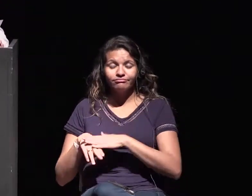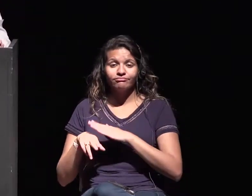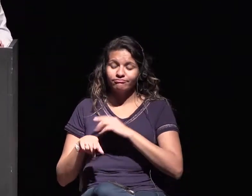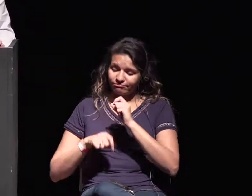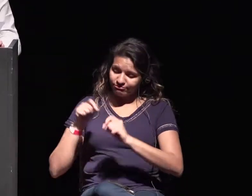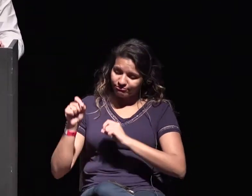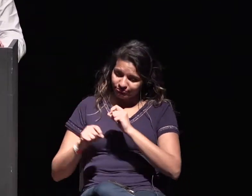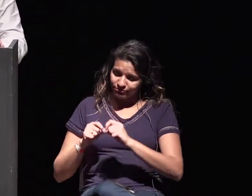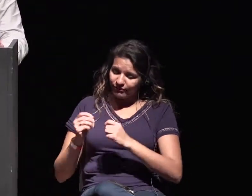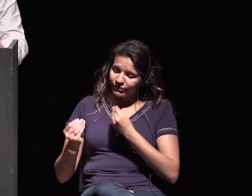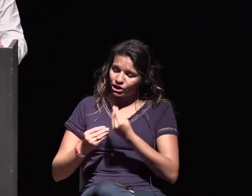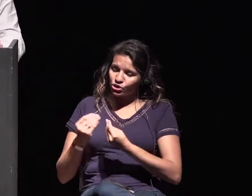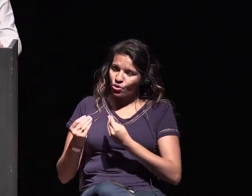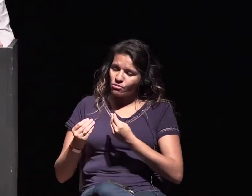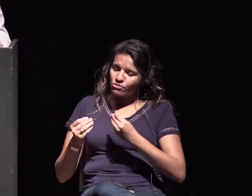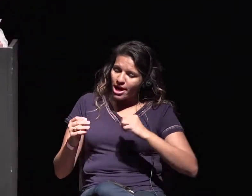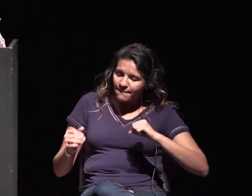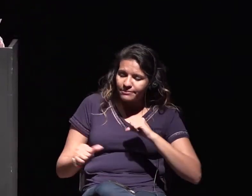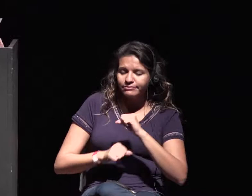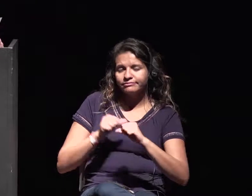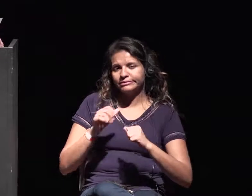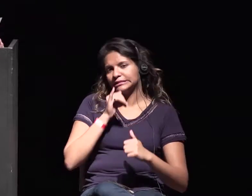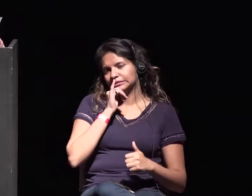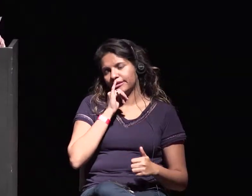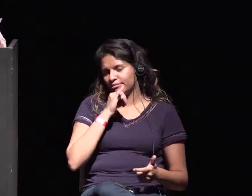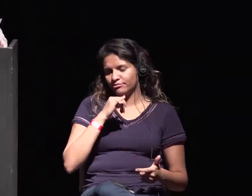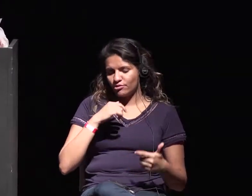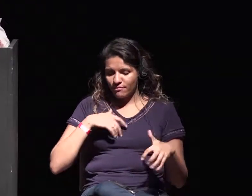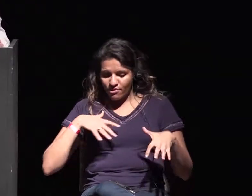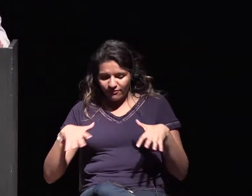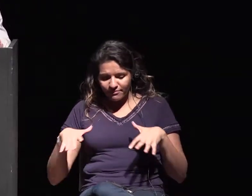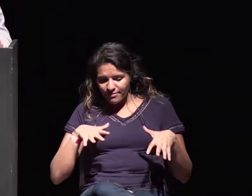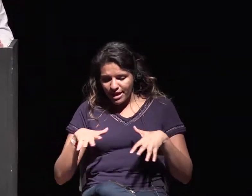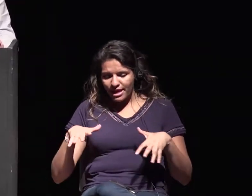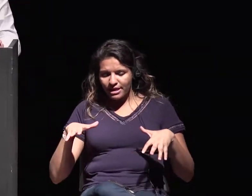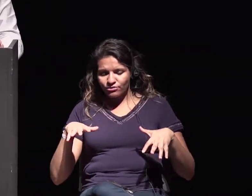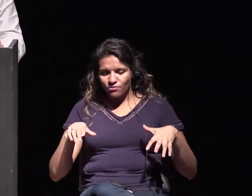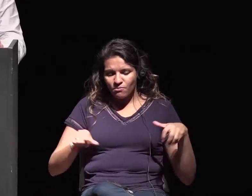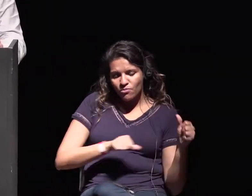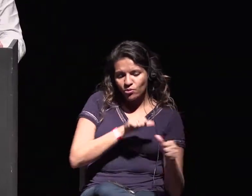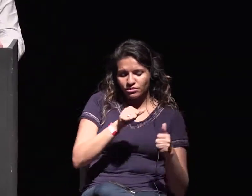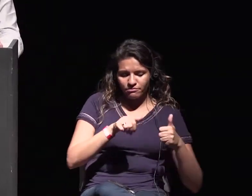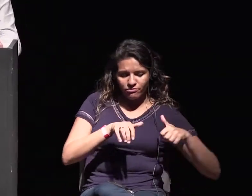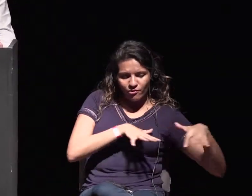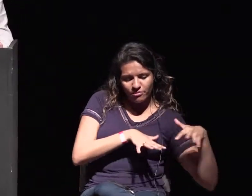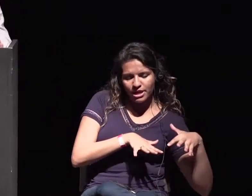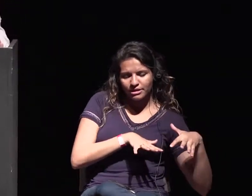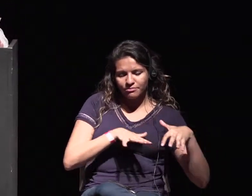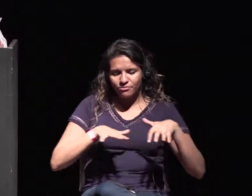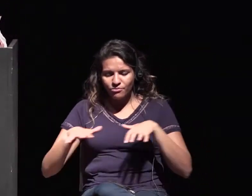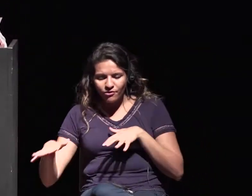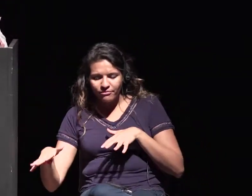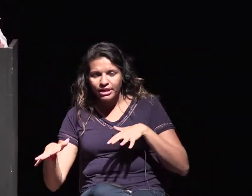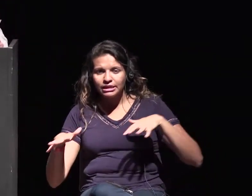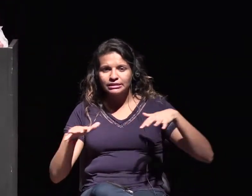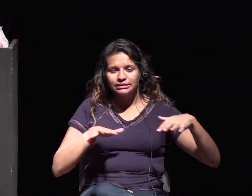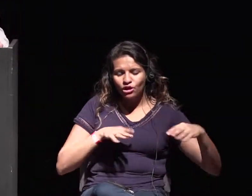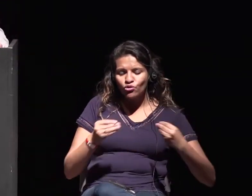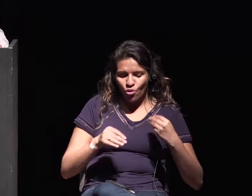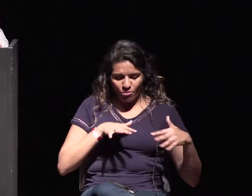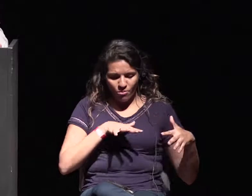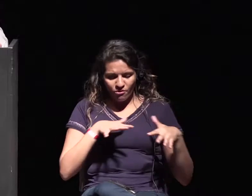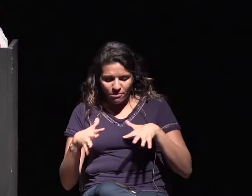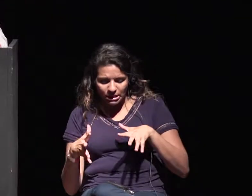another. Sculpting the fragmentation of time inherent to exhibition making, Jennifer Lacey ultimately sought and